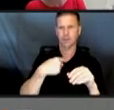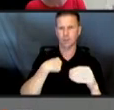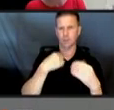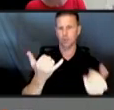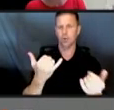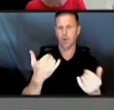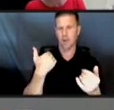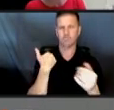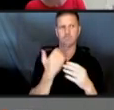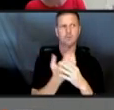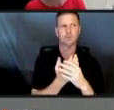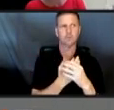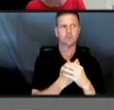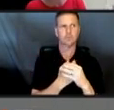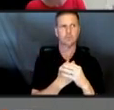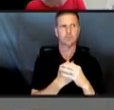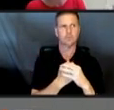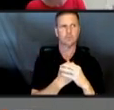have